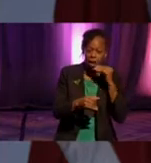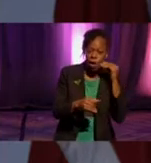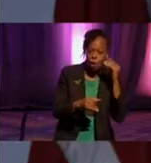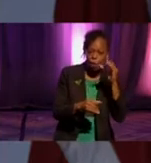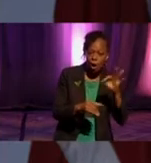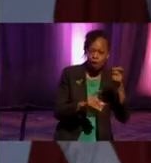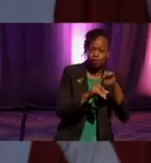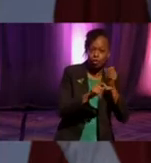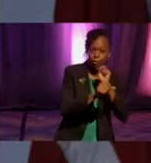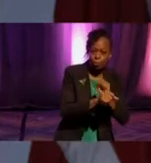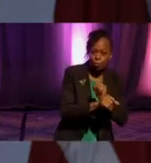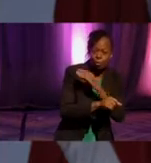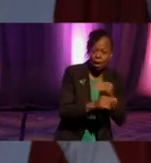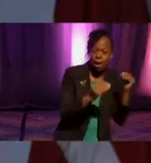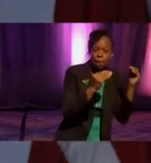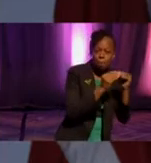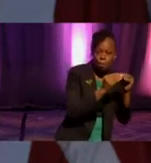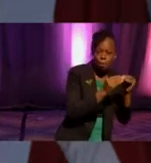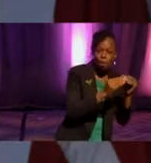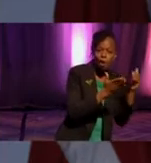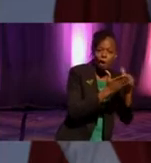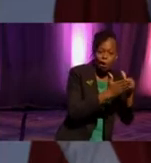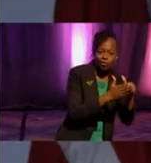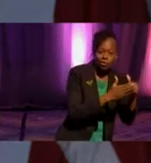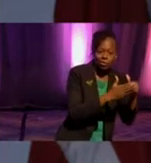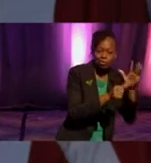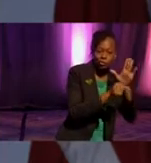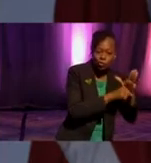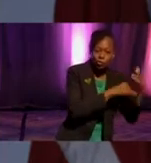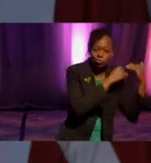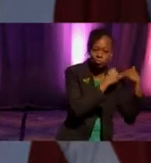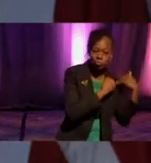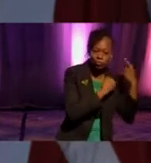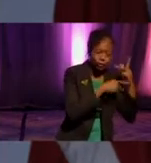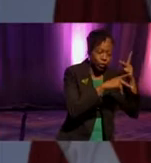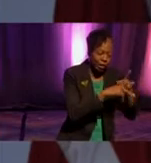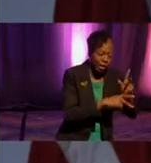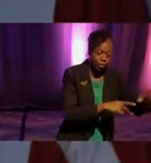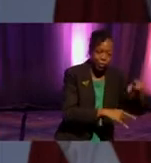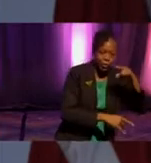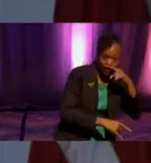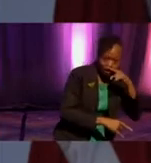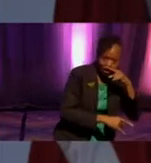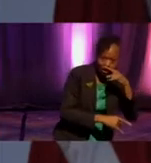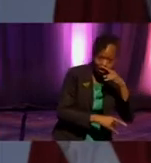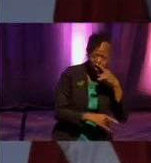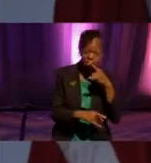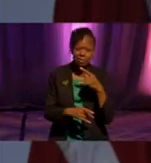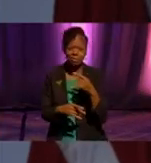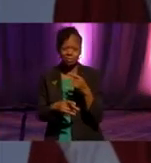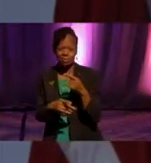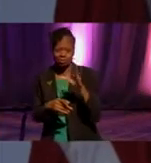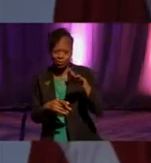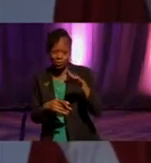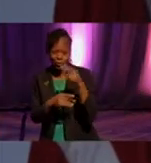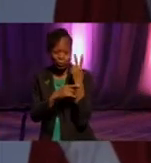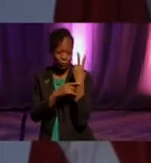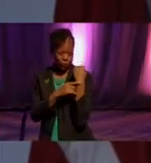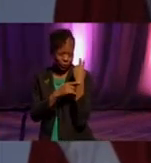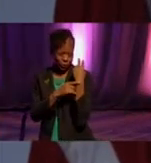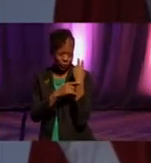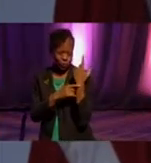for caring for their children. In fact, when we came together at this summit just 2 years ago, we focused